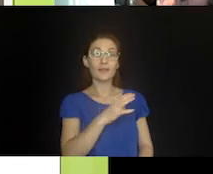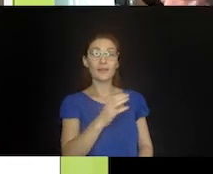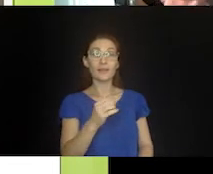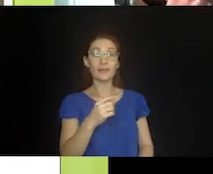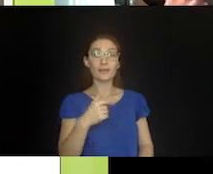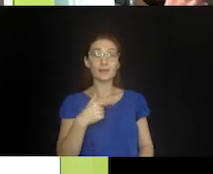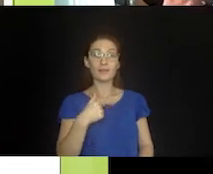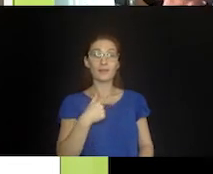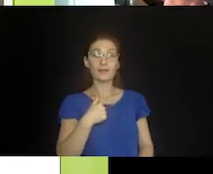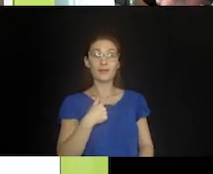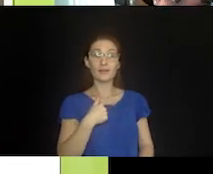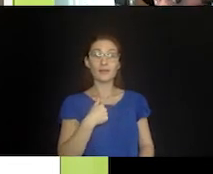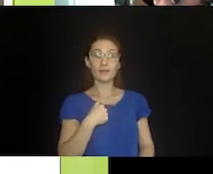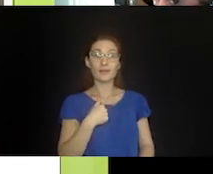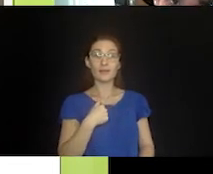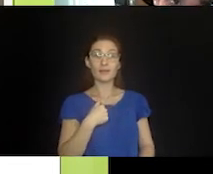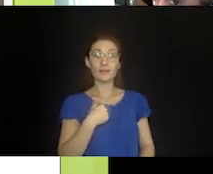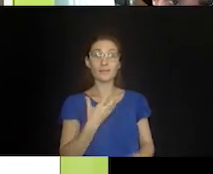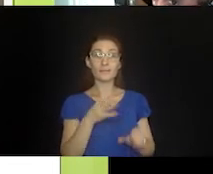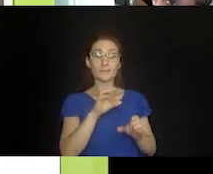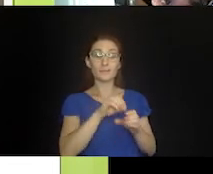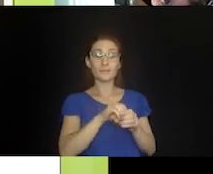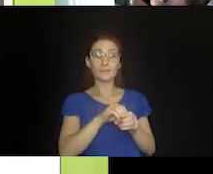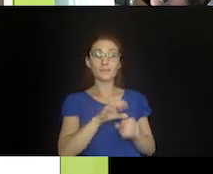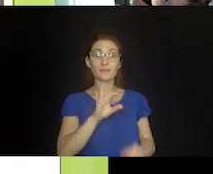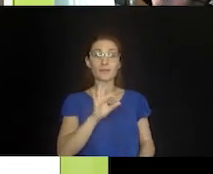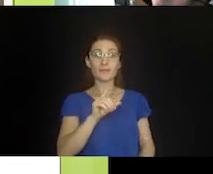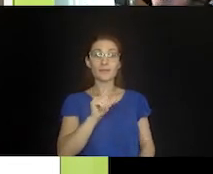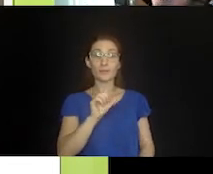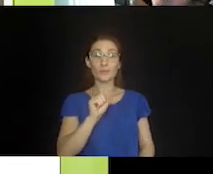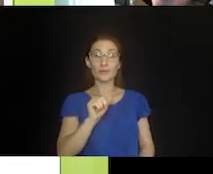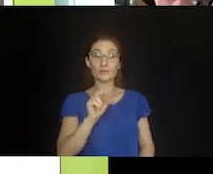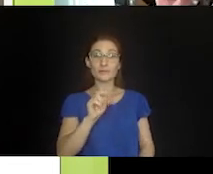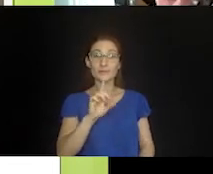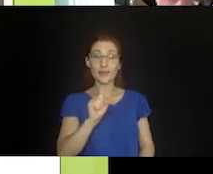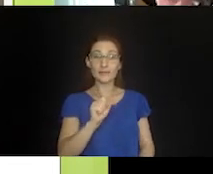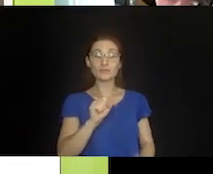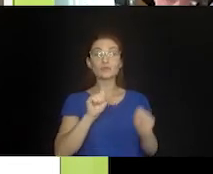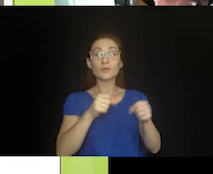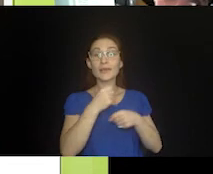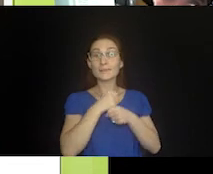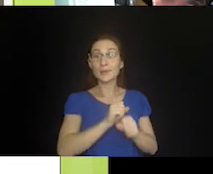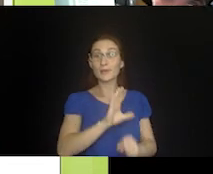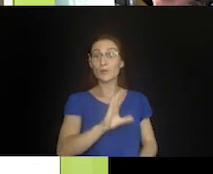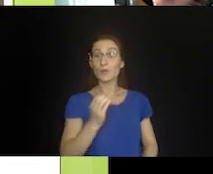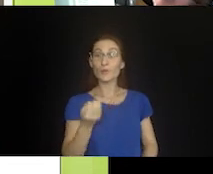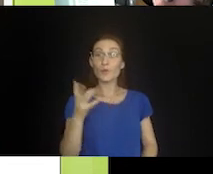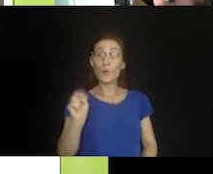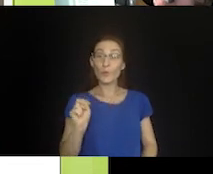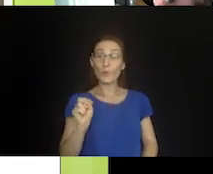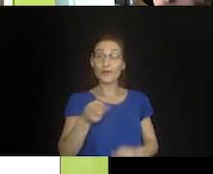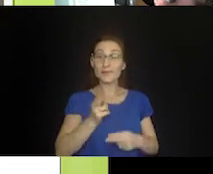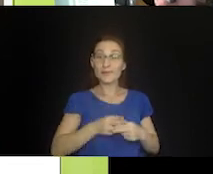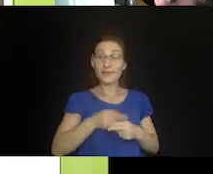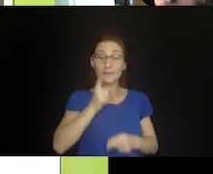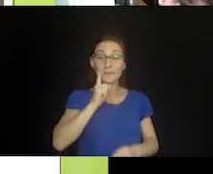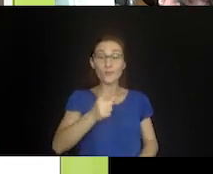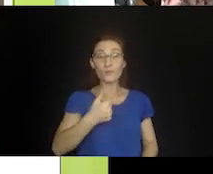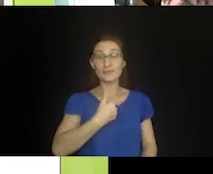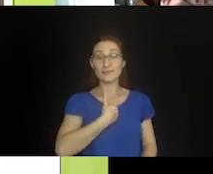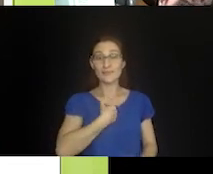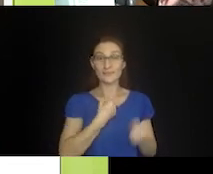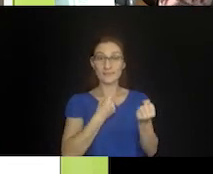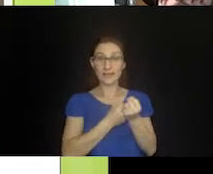And you created elephants, so that's part of sand, right? You can create your own name